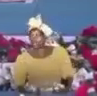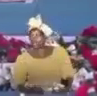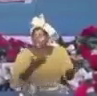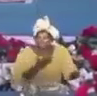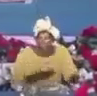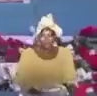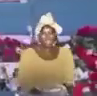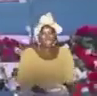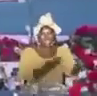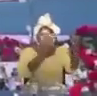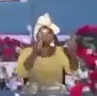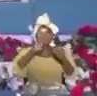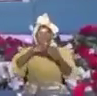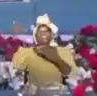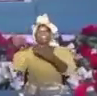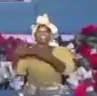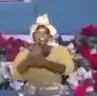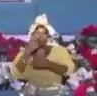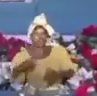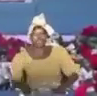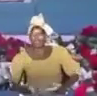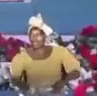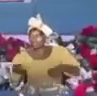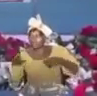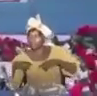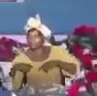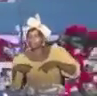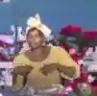Rise to a new life.